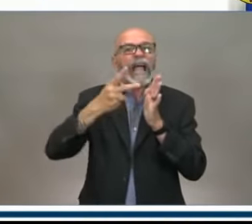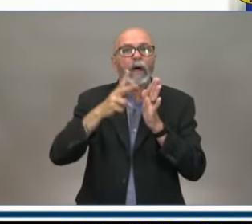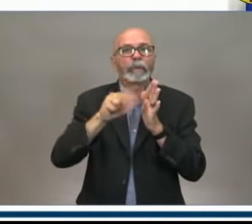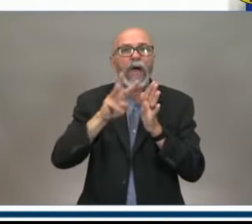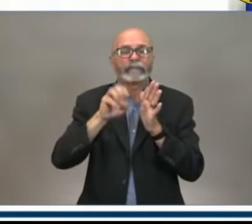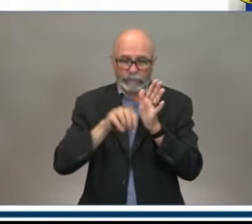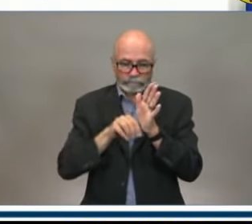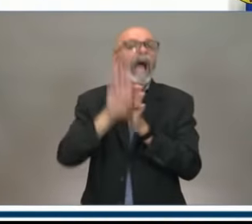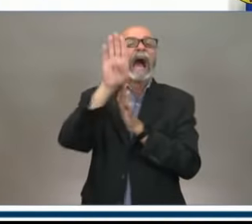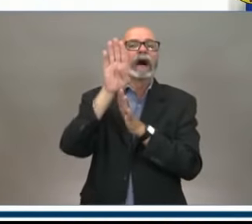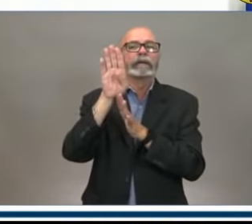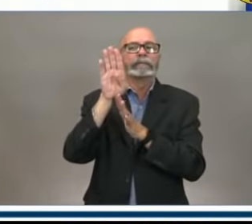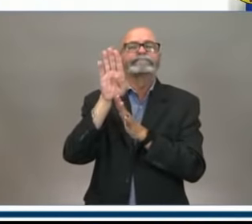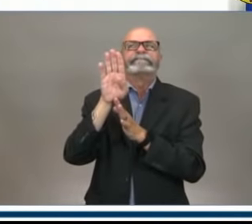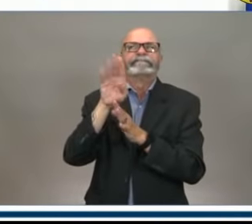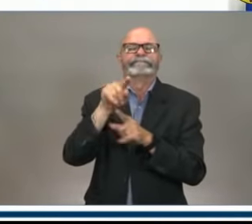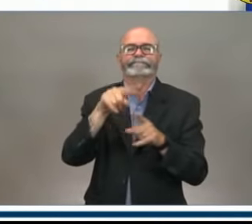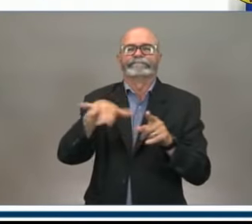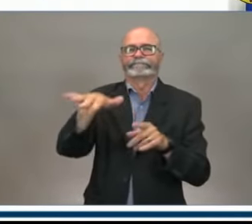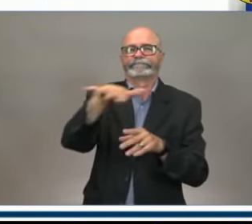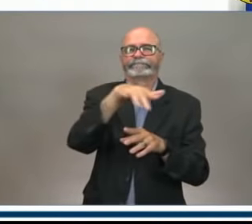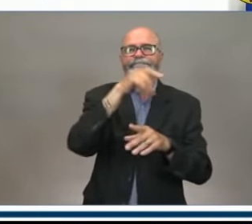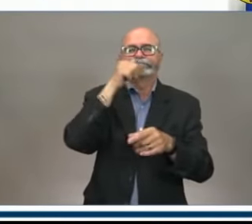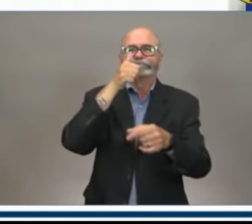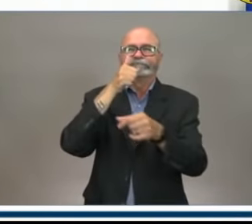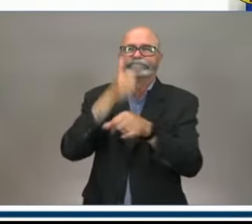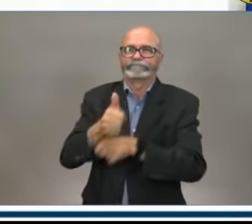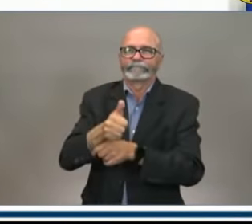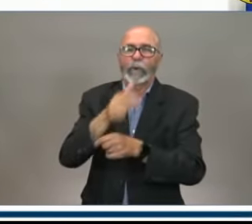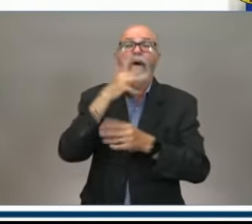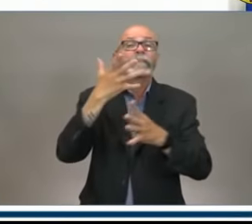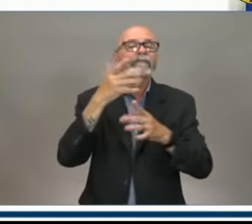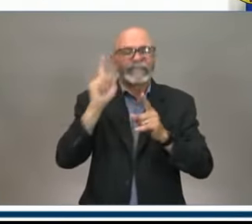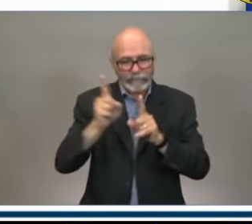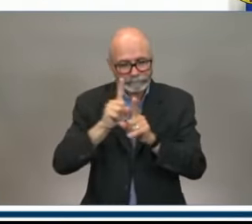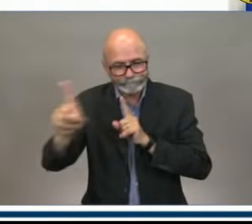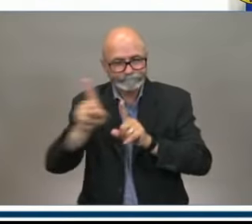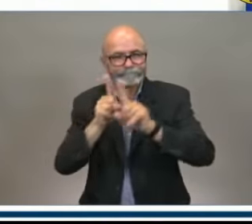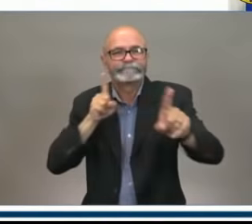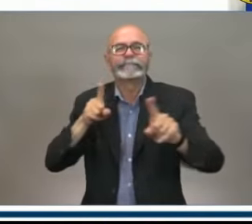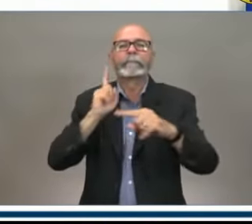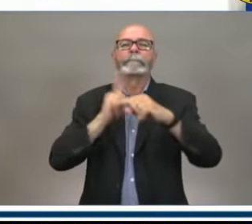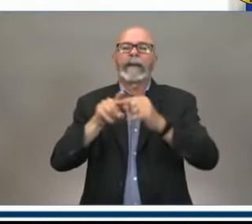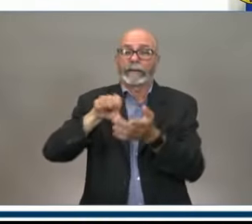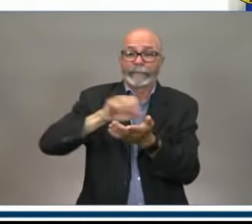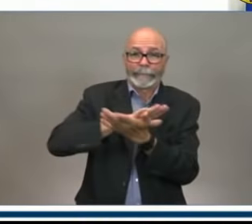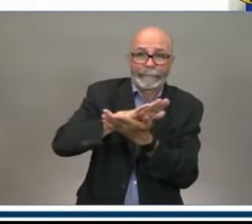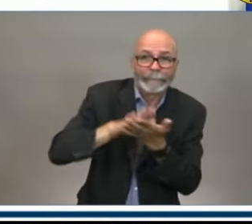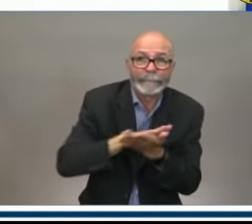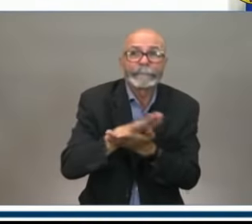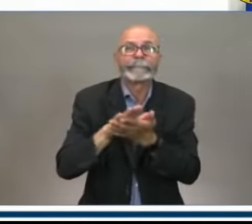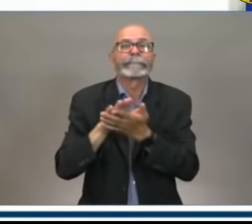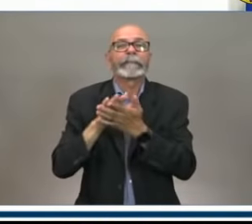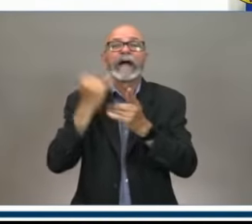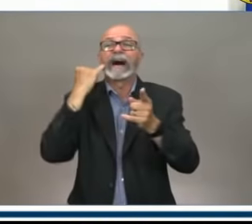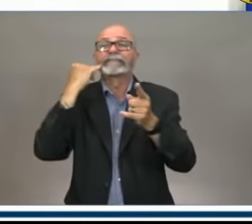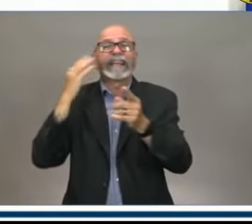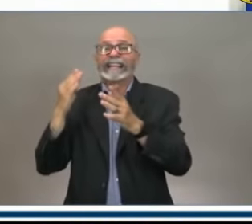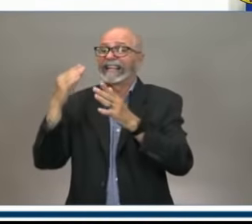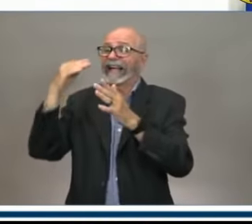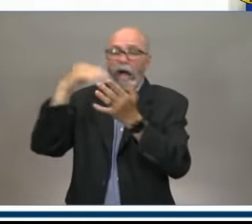the hygiene routines and physical distancing precautions and so on. If a second wave comes, is your expectation that we